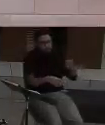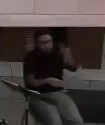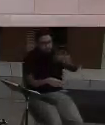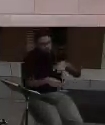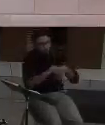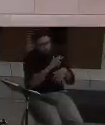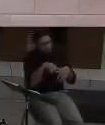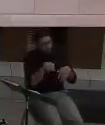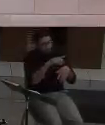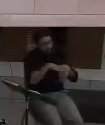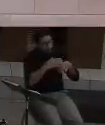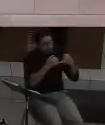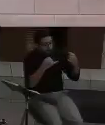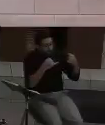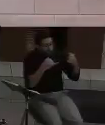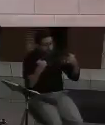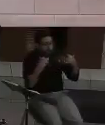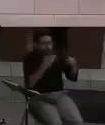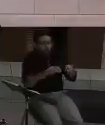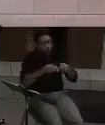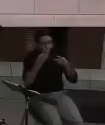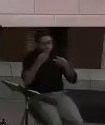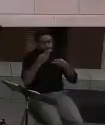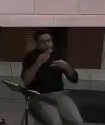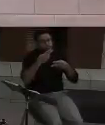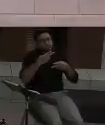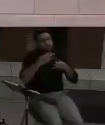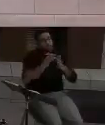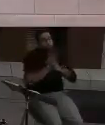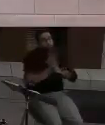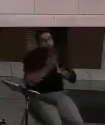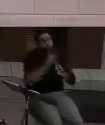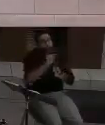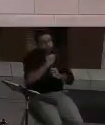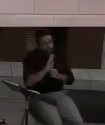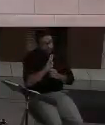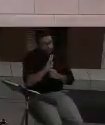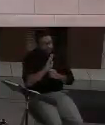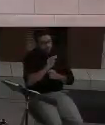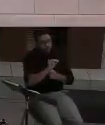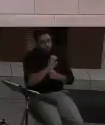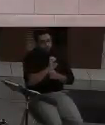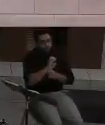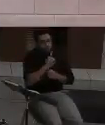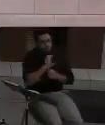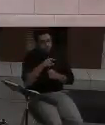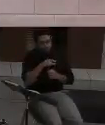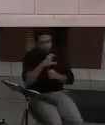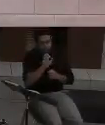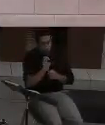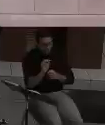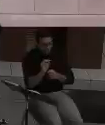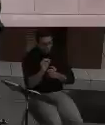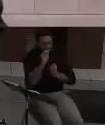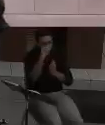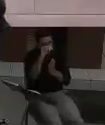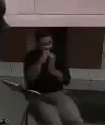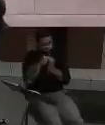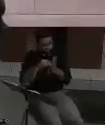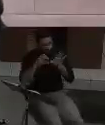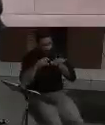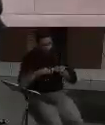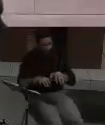you would go to the prayer tab on our website, mccdc.com, and fill that out, that will go to our church office. All right,